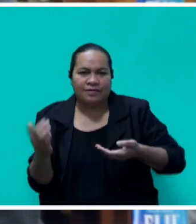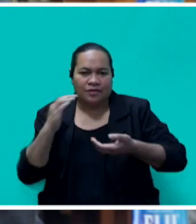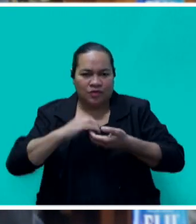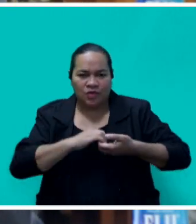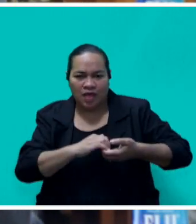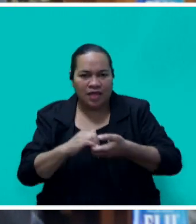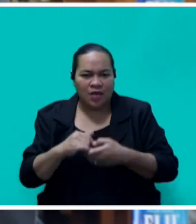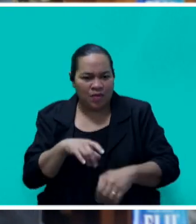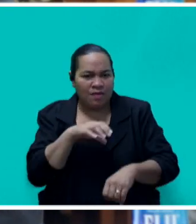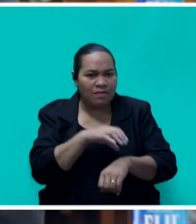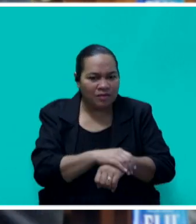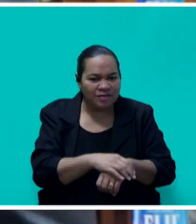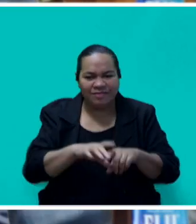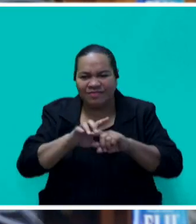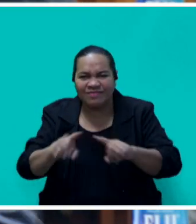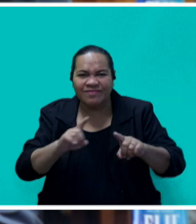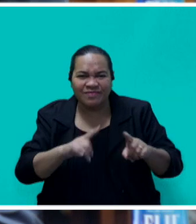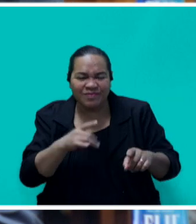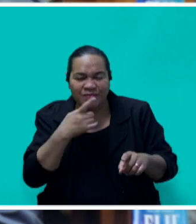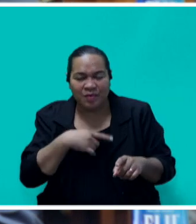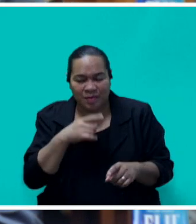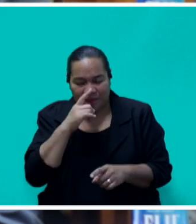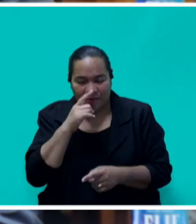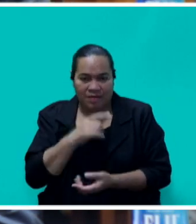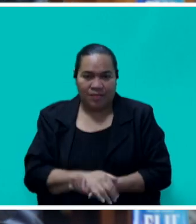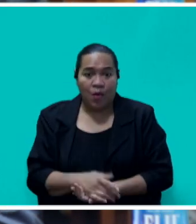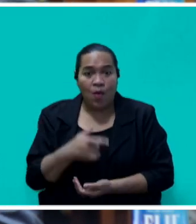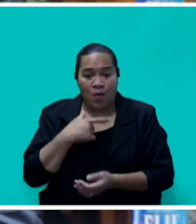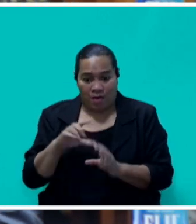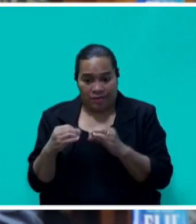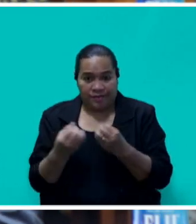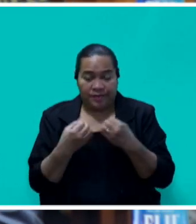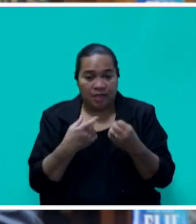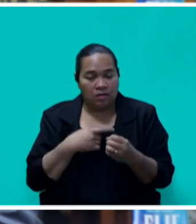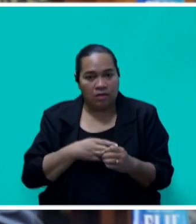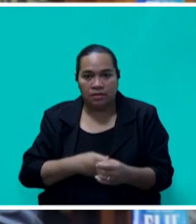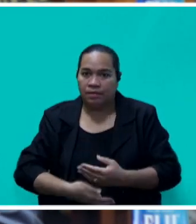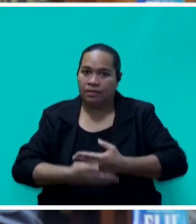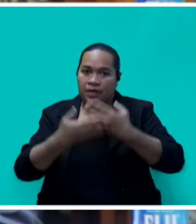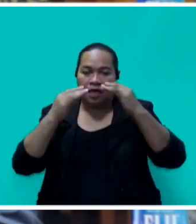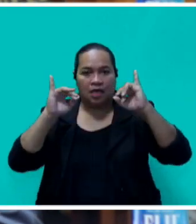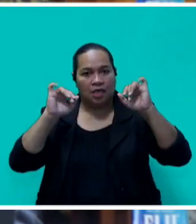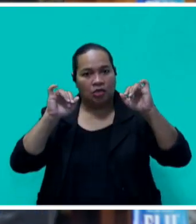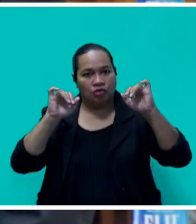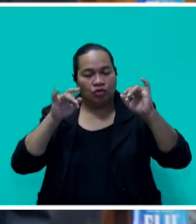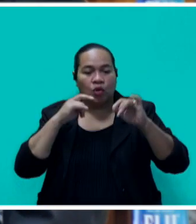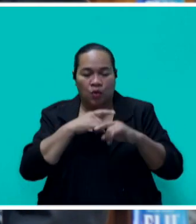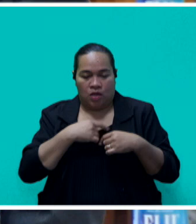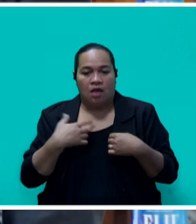authorities concerned, because this is a major issue that we all